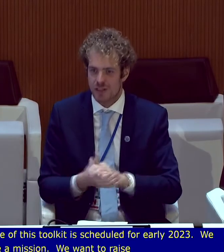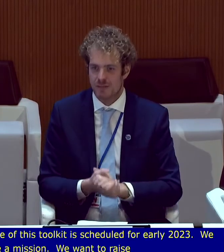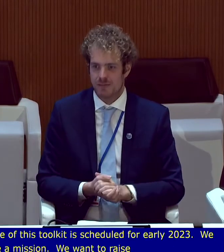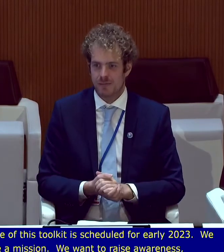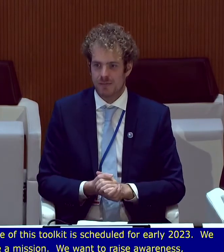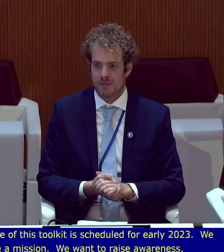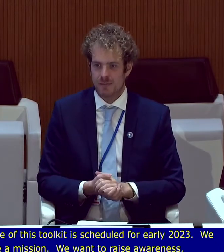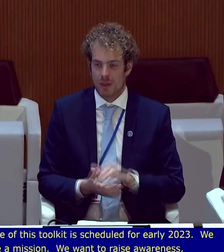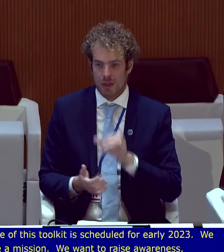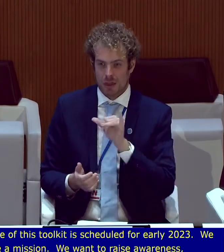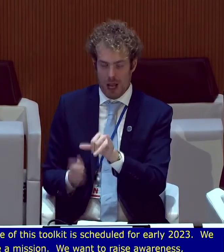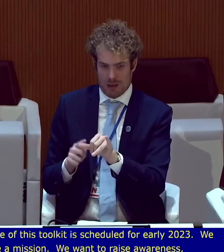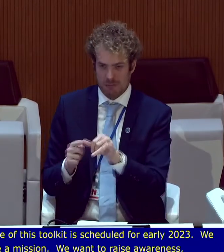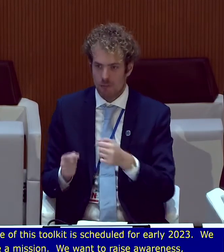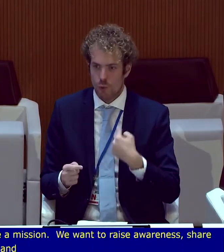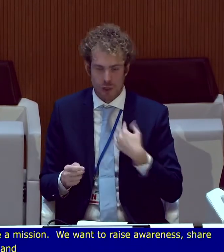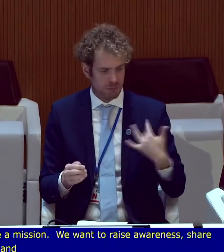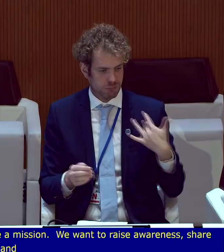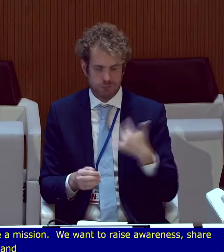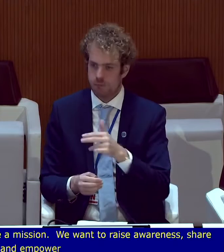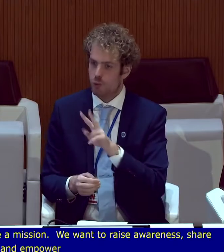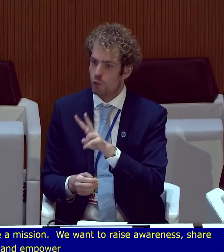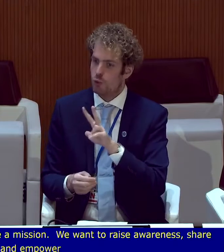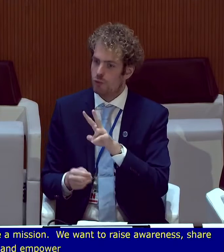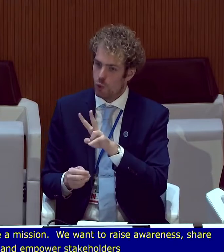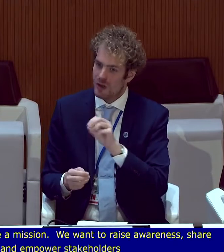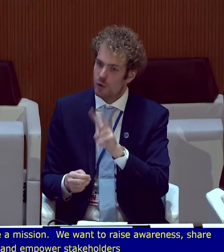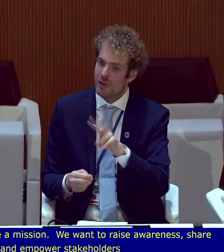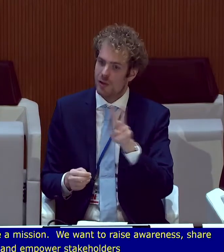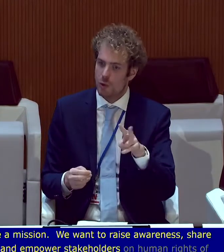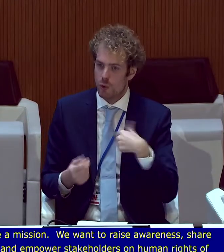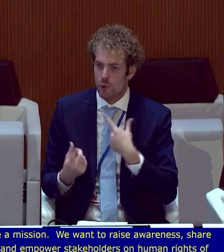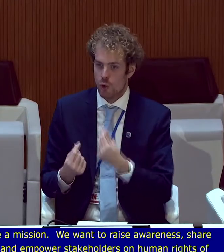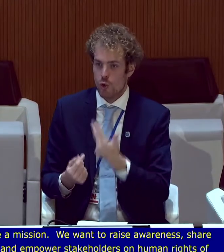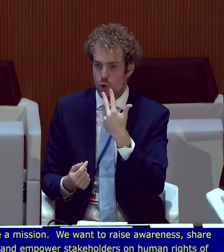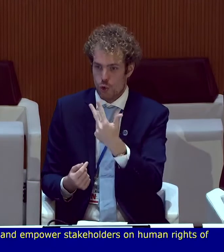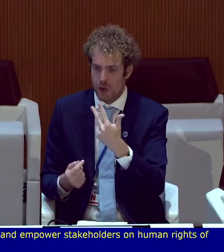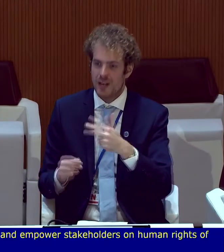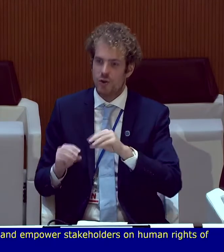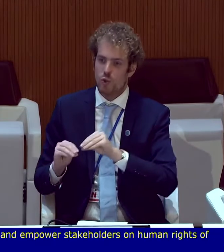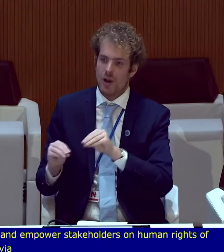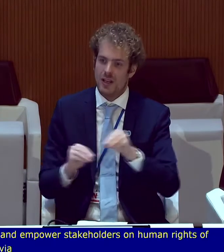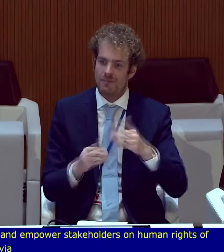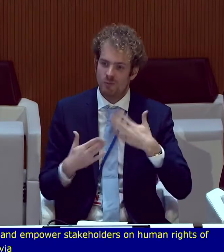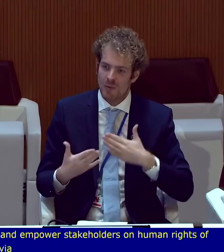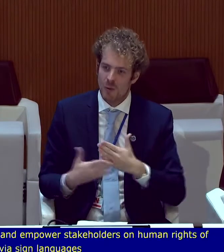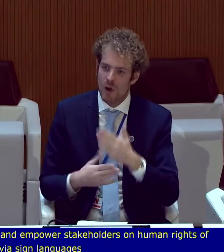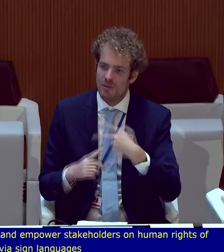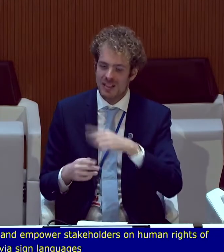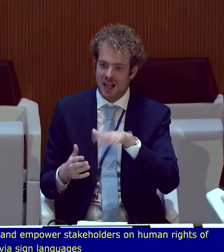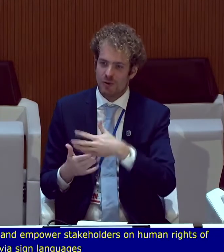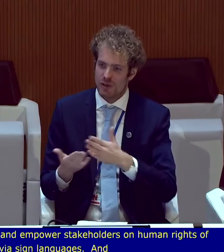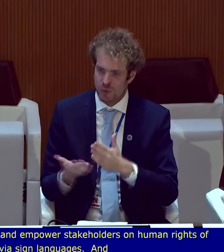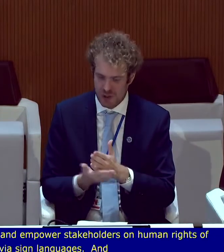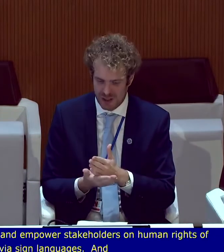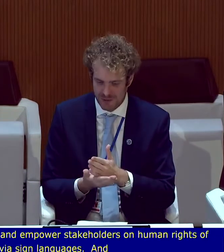stakeholders on human rights of deaf people via sign languages. In this regard, we are delivering capacity